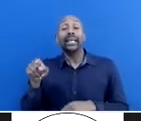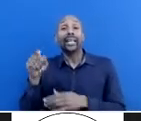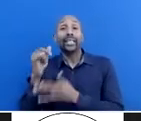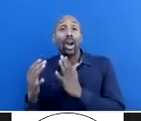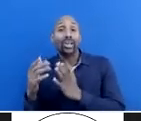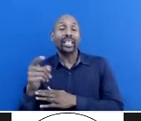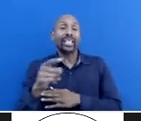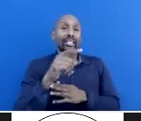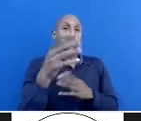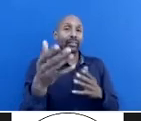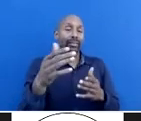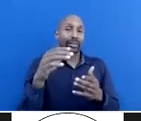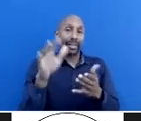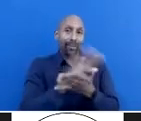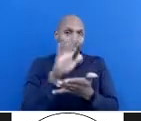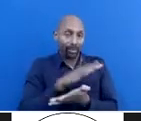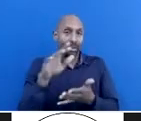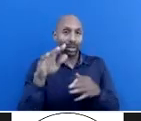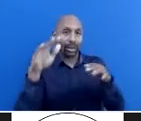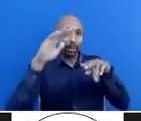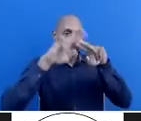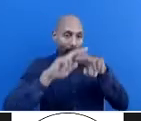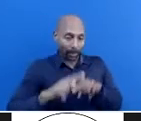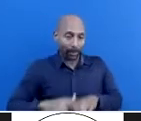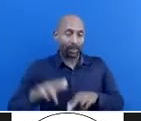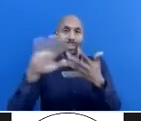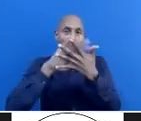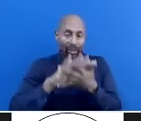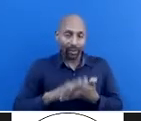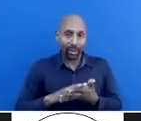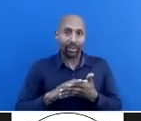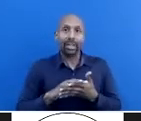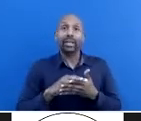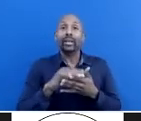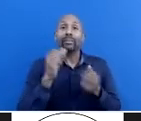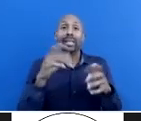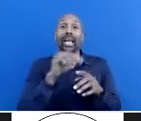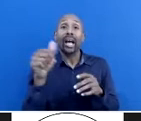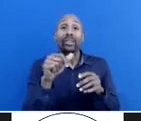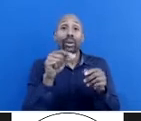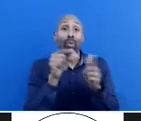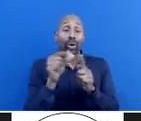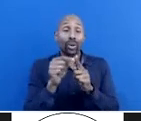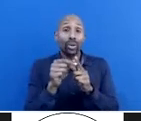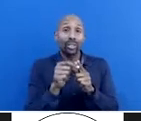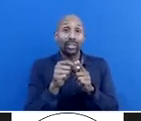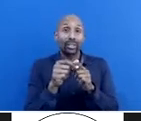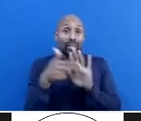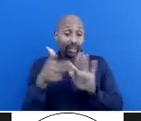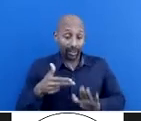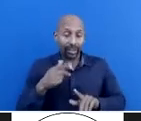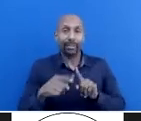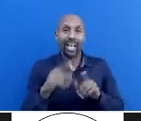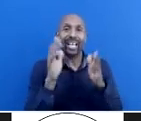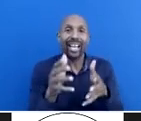Malcolm's birth name, with an X across the top. So there is a deep and powerful engagement with Malcolm and